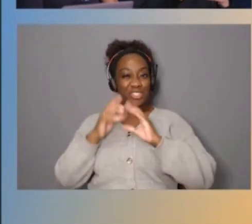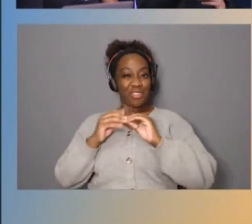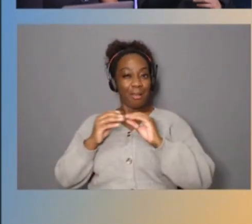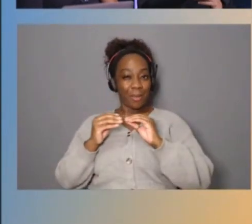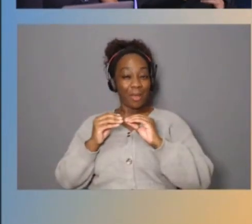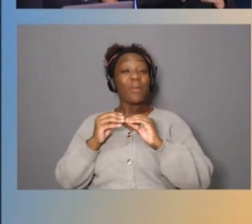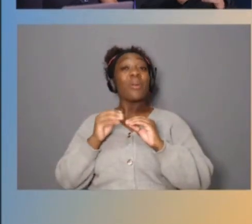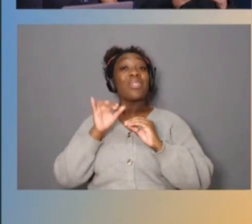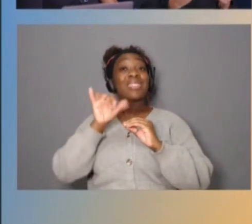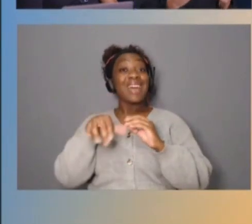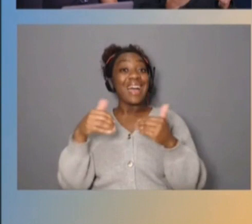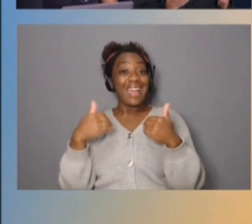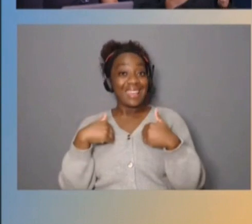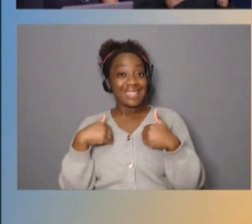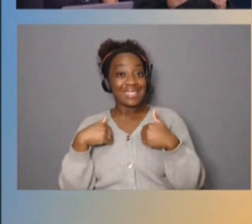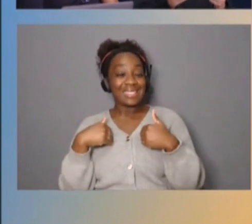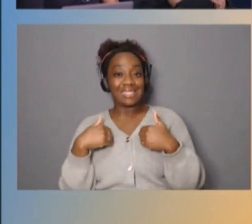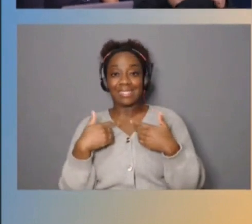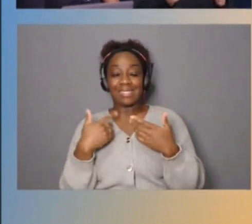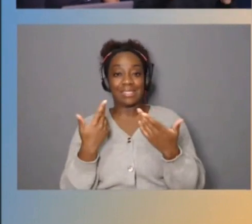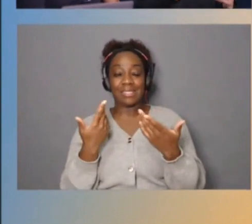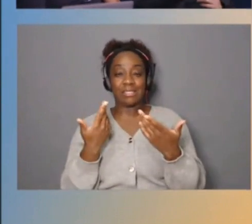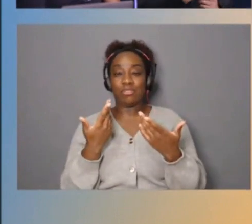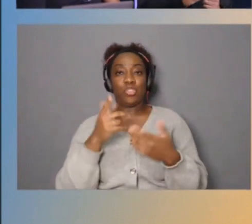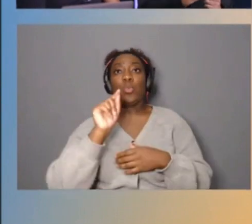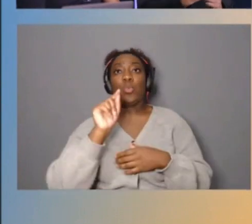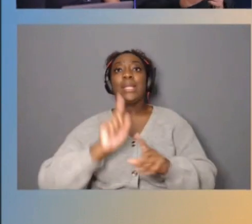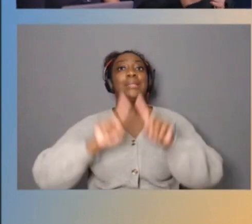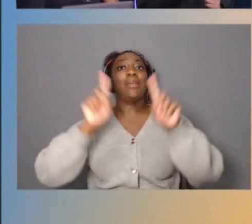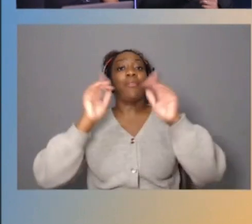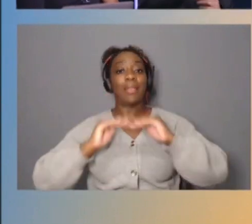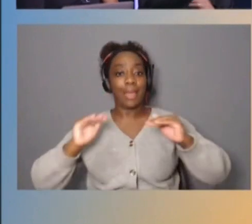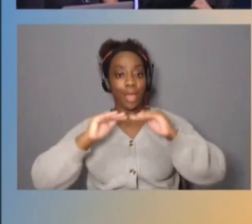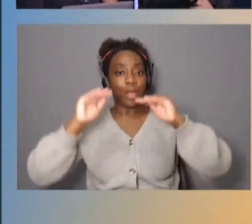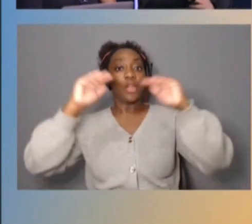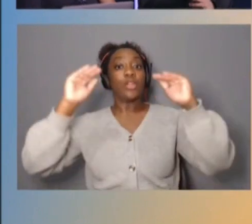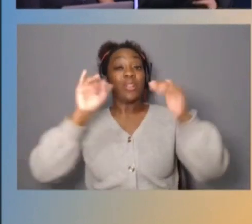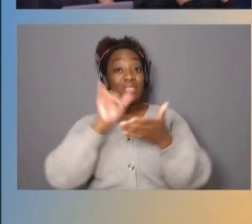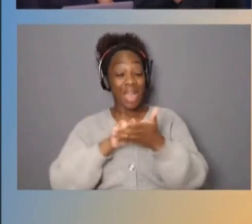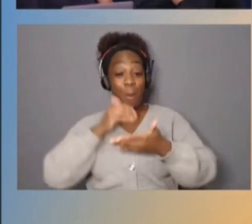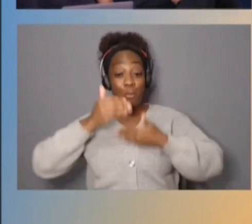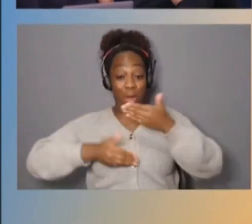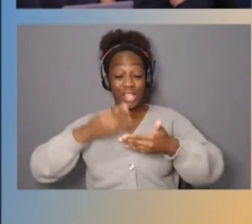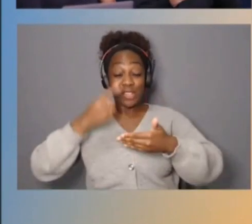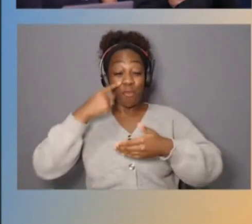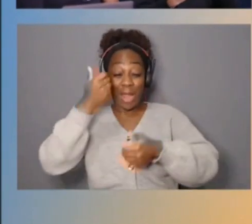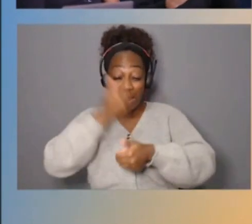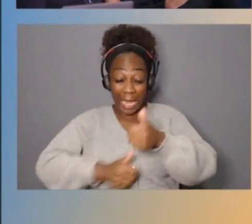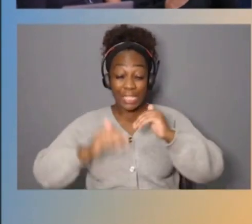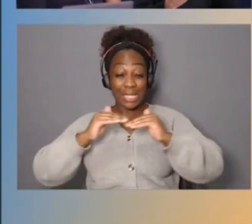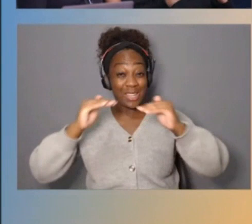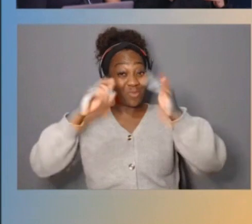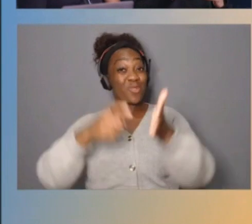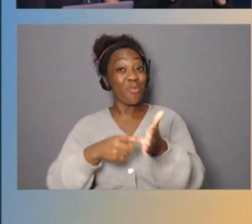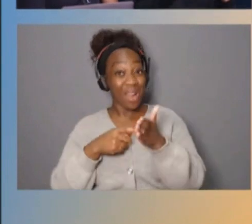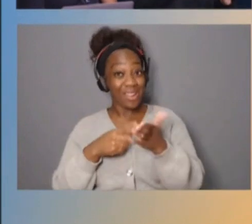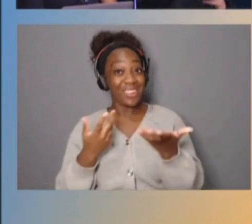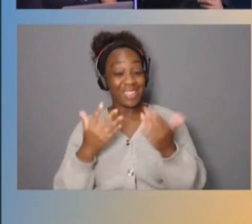maybe 15 to 20 different layers, and you need to do this process for each one of these layers. And these, I'm talking about the layers that are